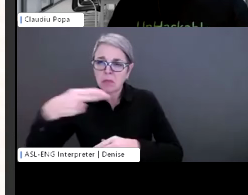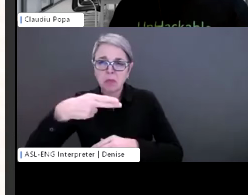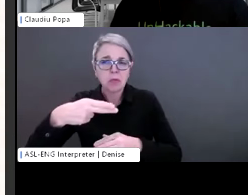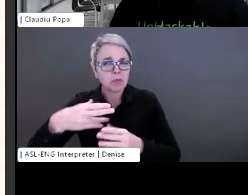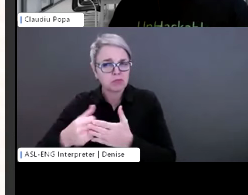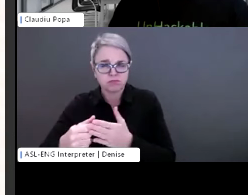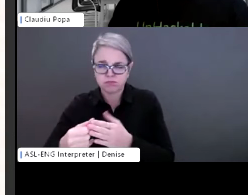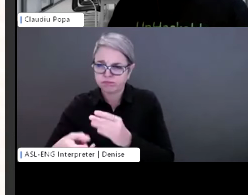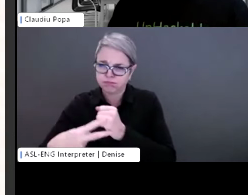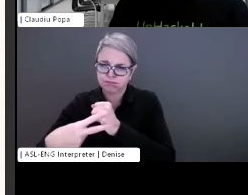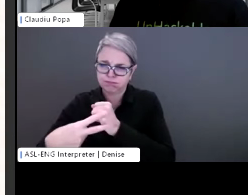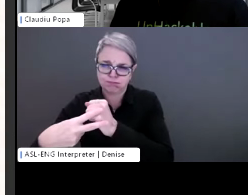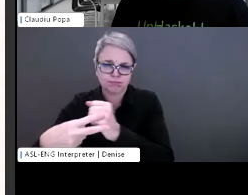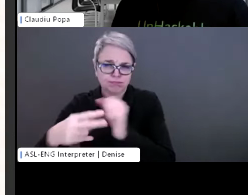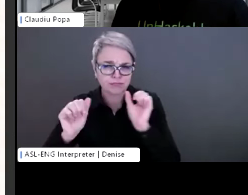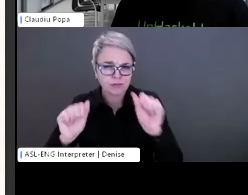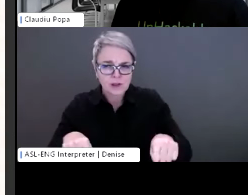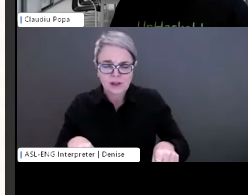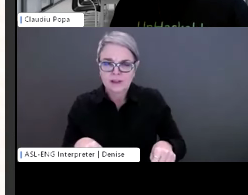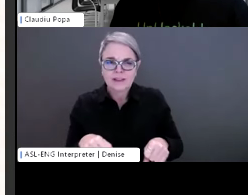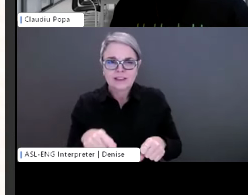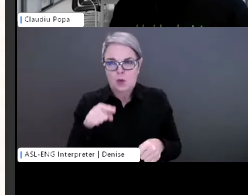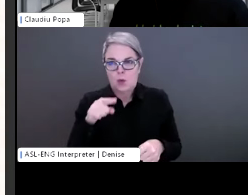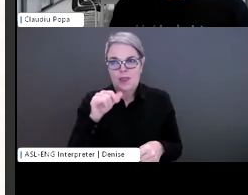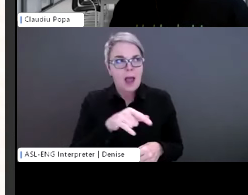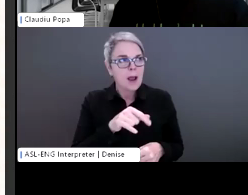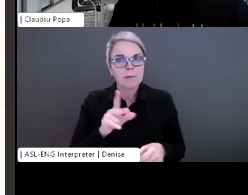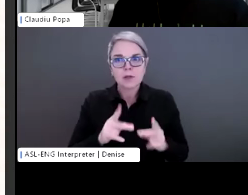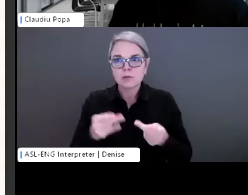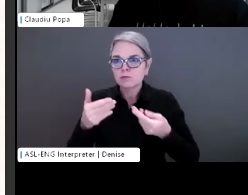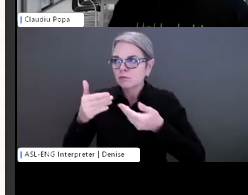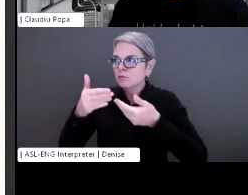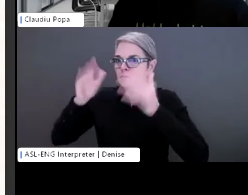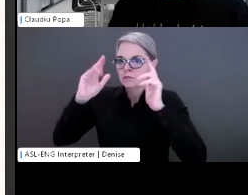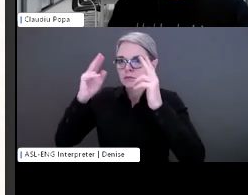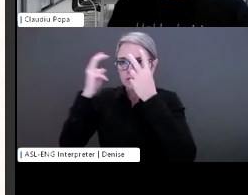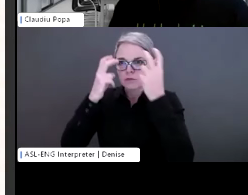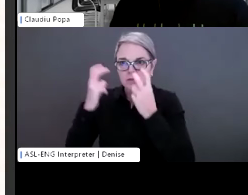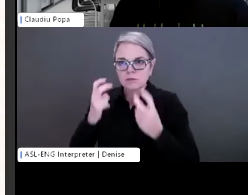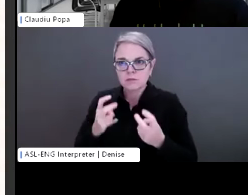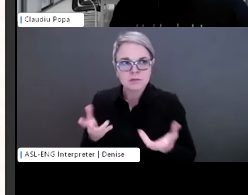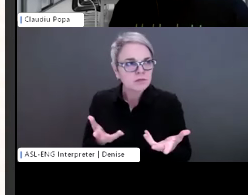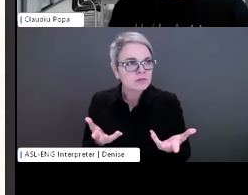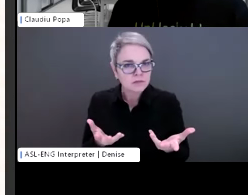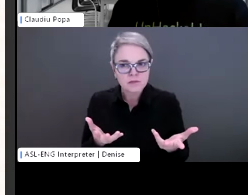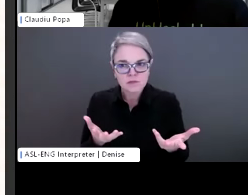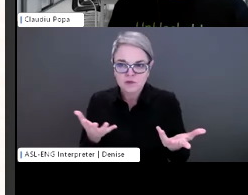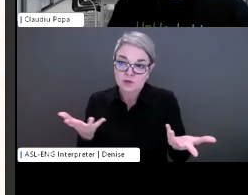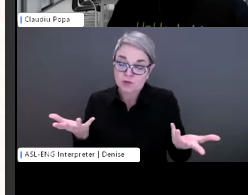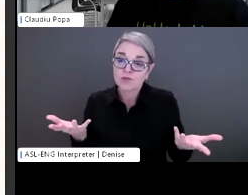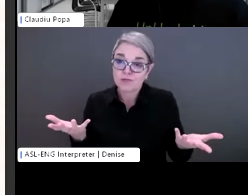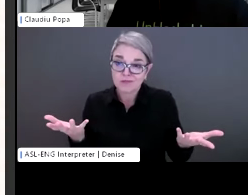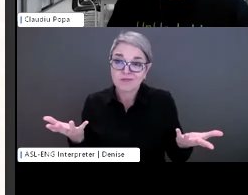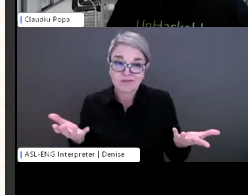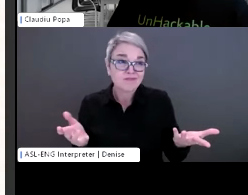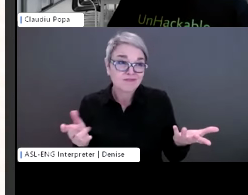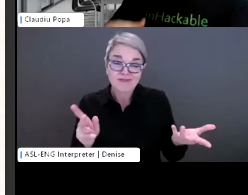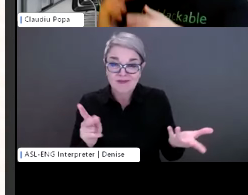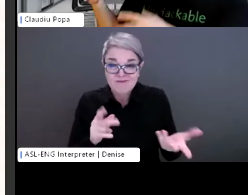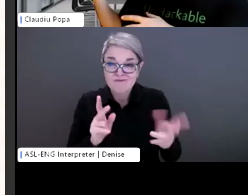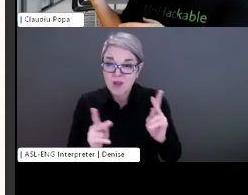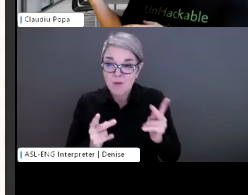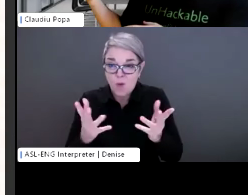that that just a plain old appeal to the potential for making money will work. And that's why it's